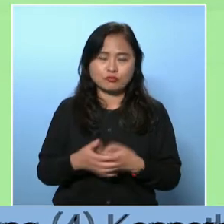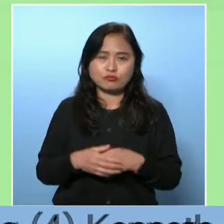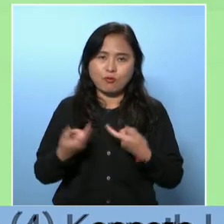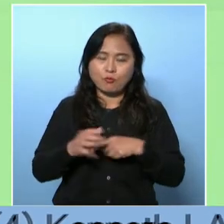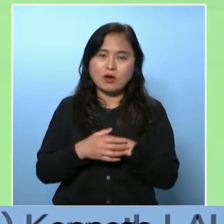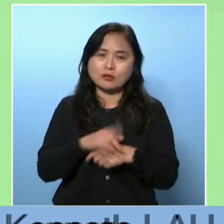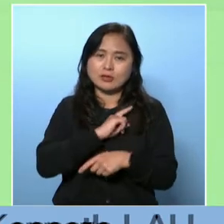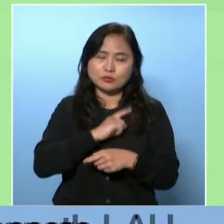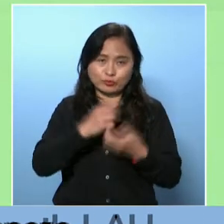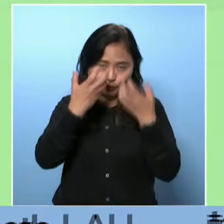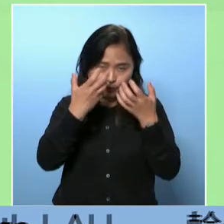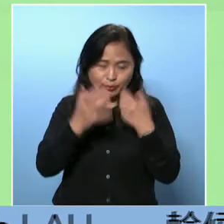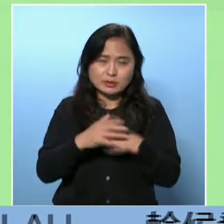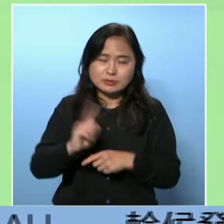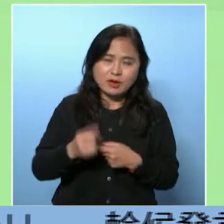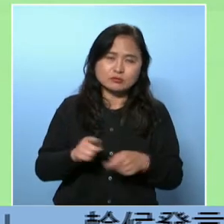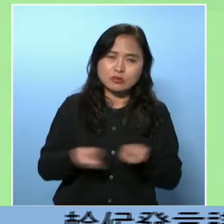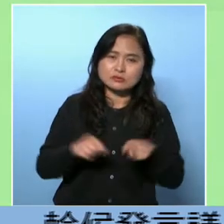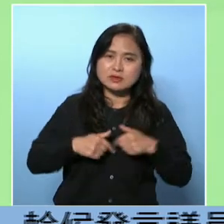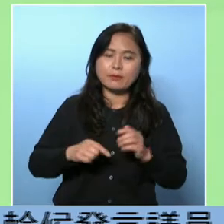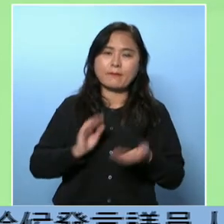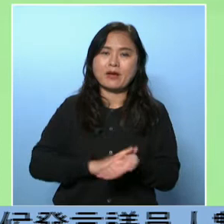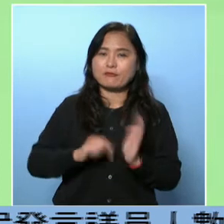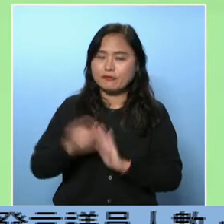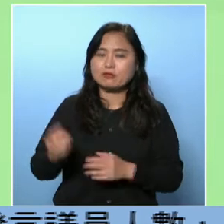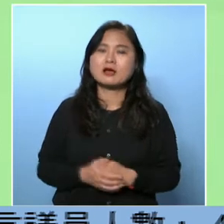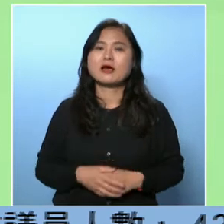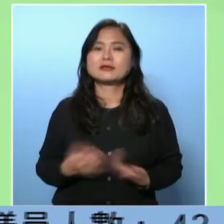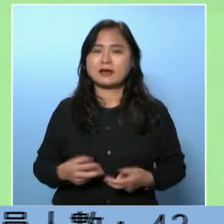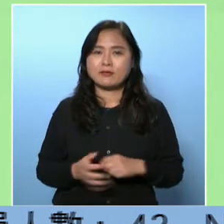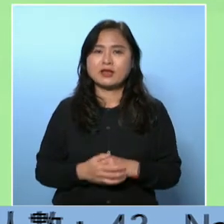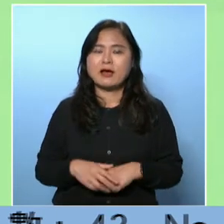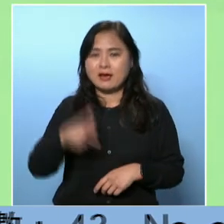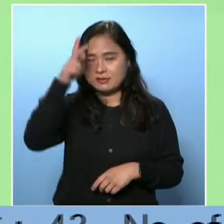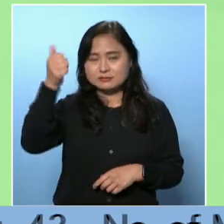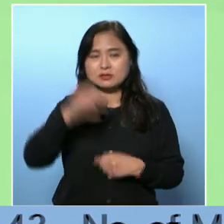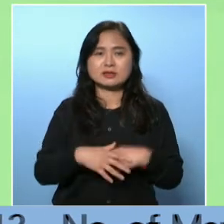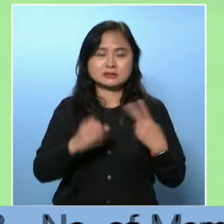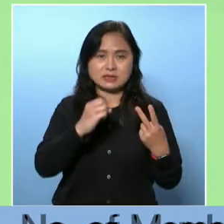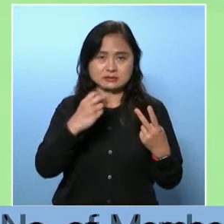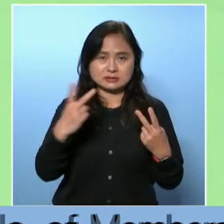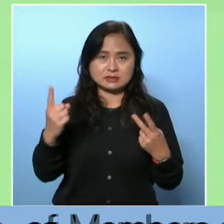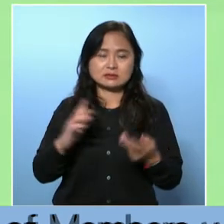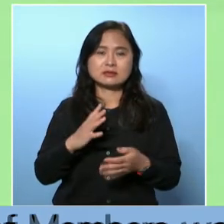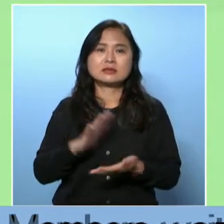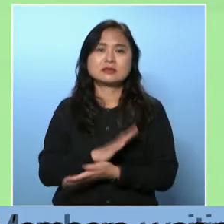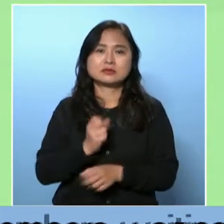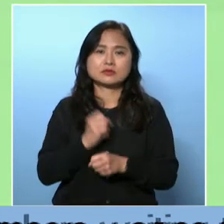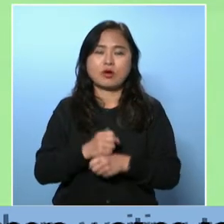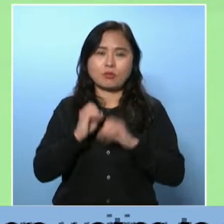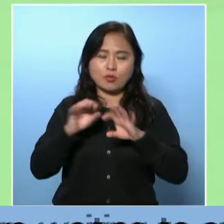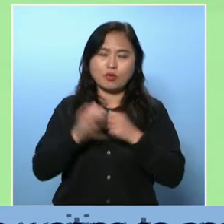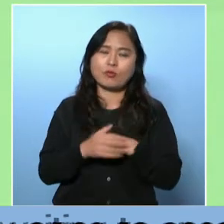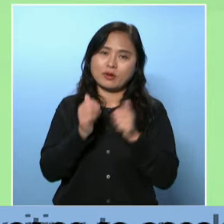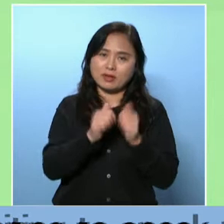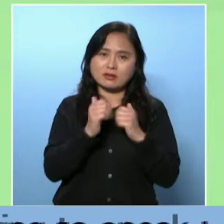lower our guards. We must stay vigilant and fight the epidemic together. Now, this motion is a